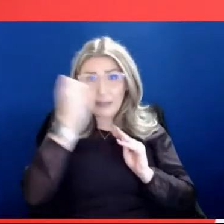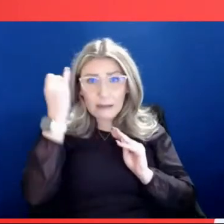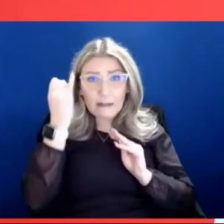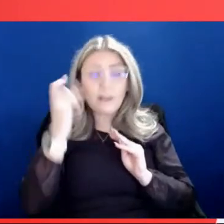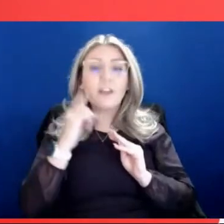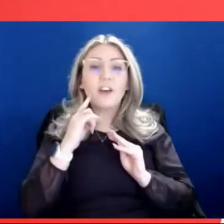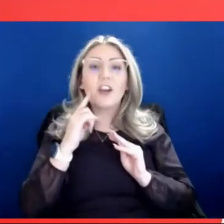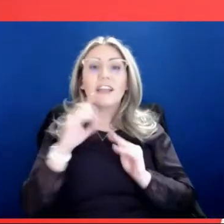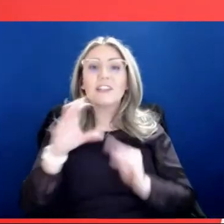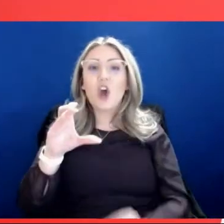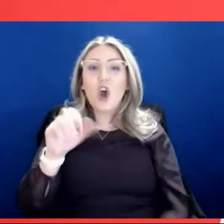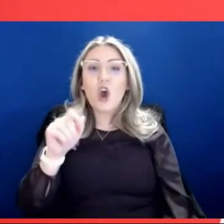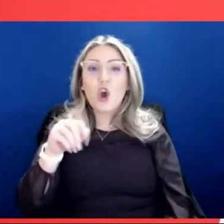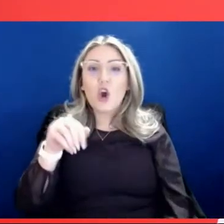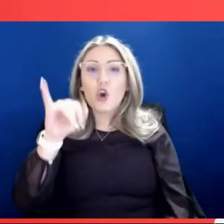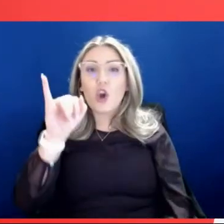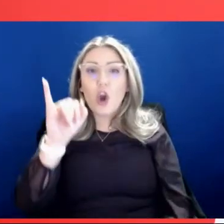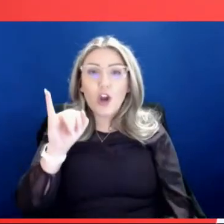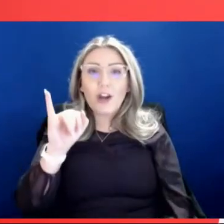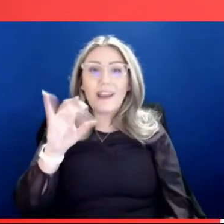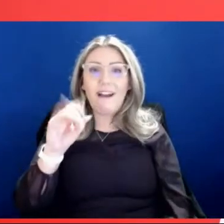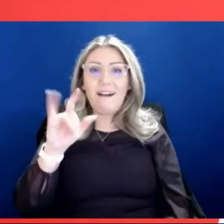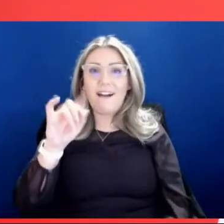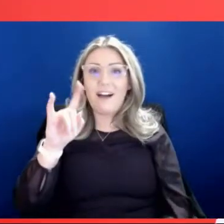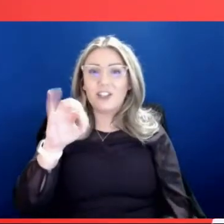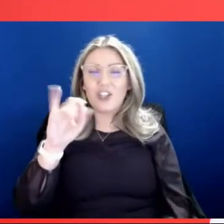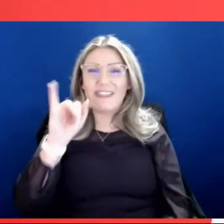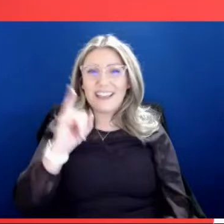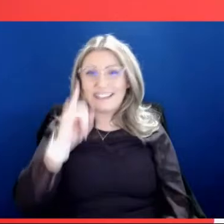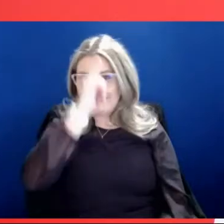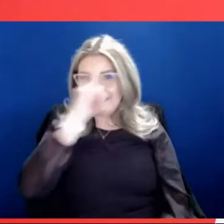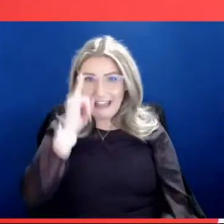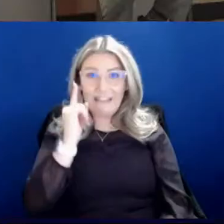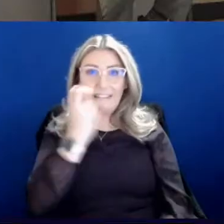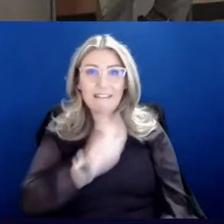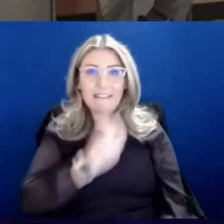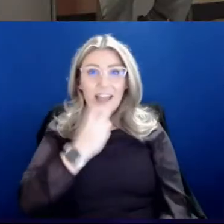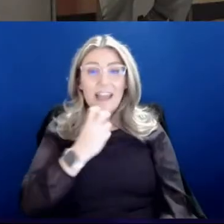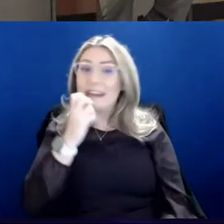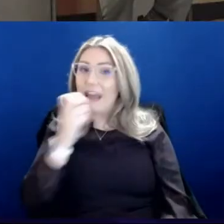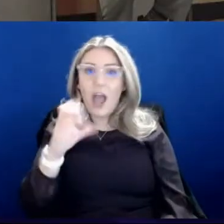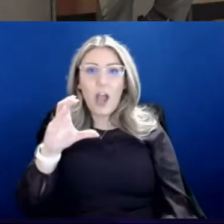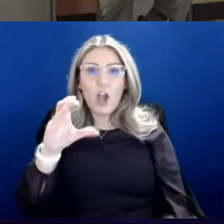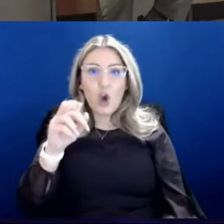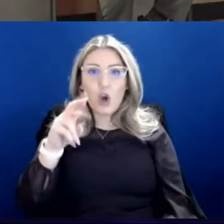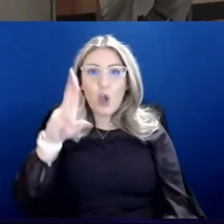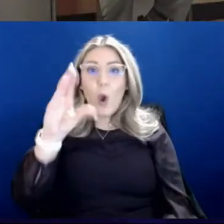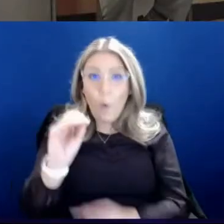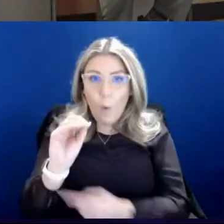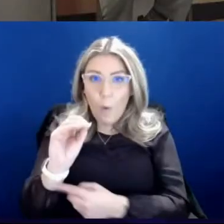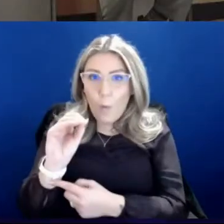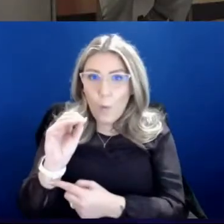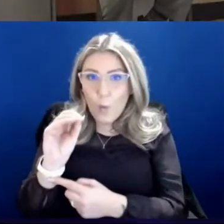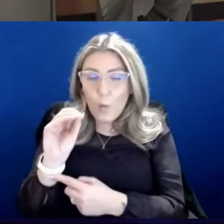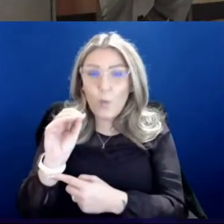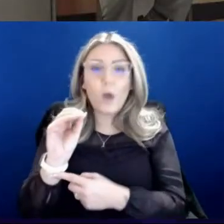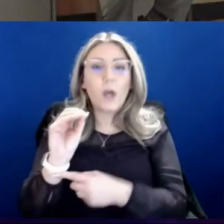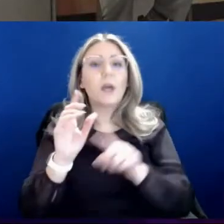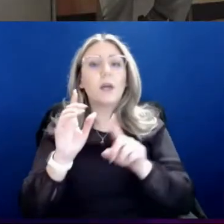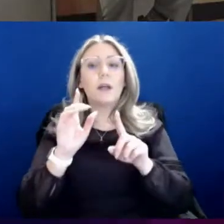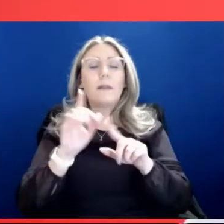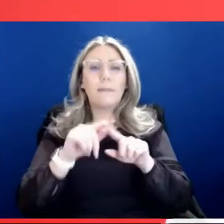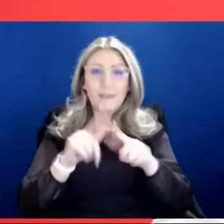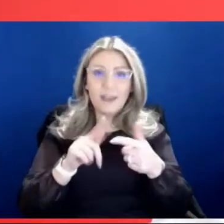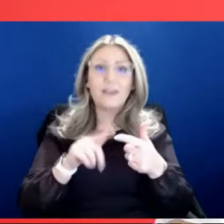cardio-oncology, which is the Italian pronunciation, not cardio. Cardio-oncology. And so then it took a while